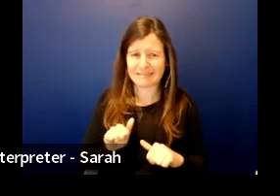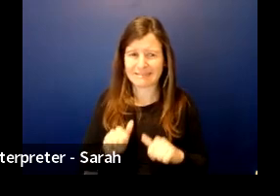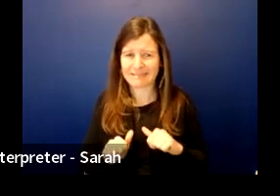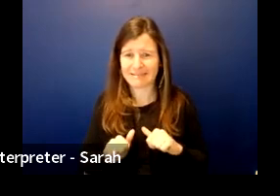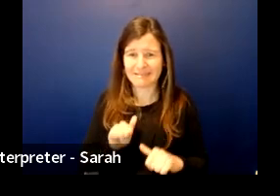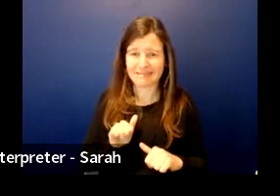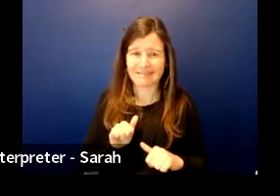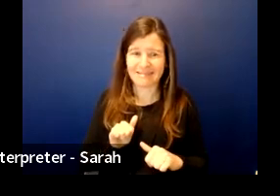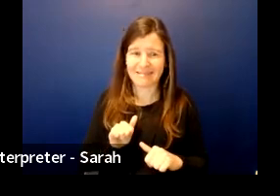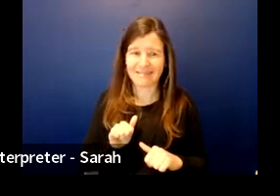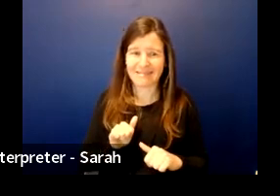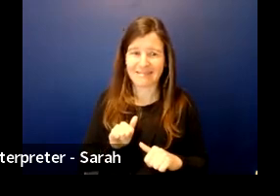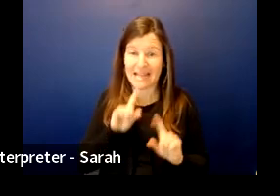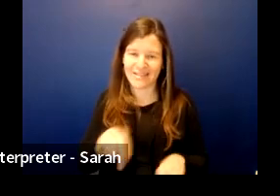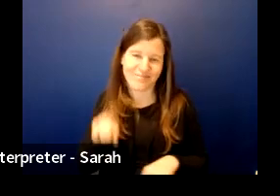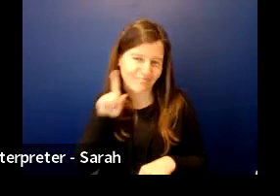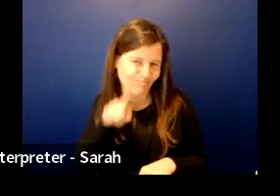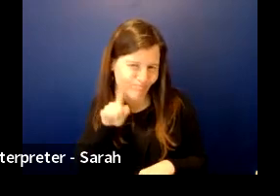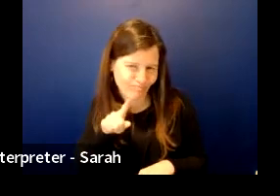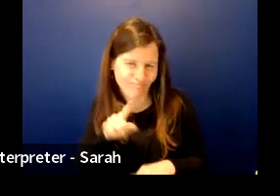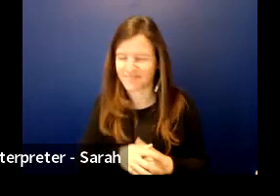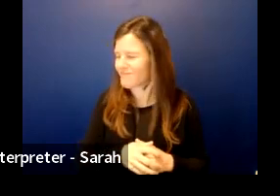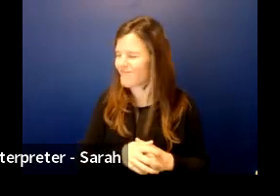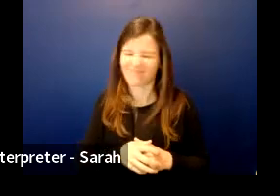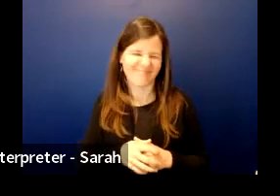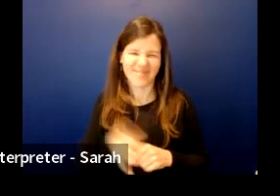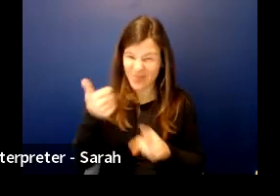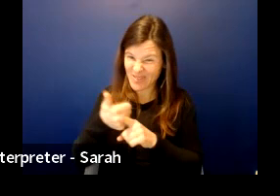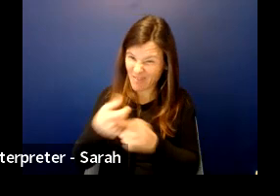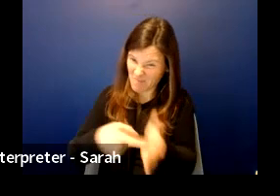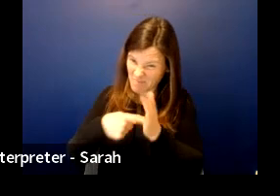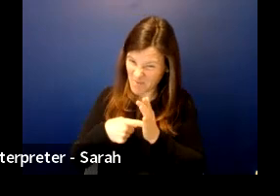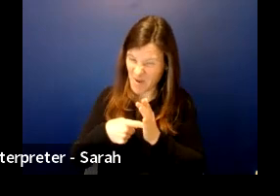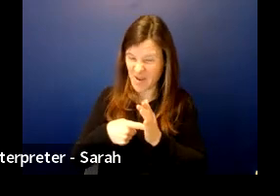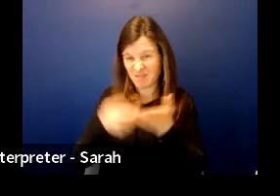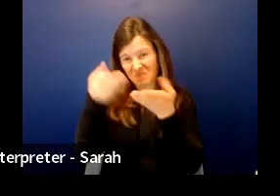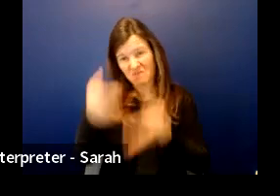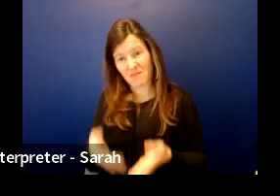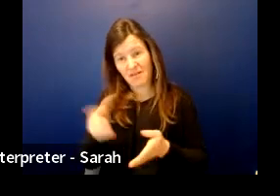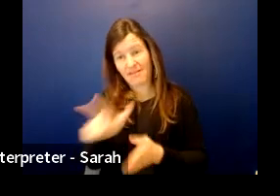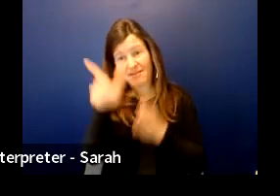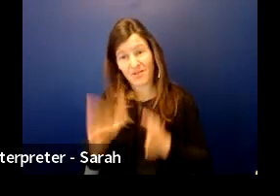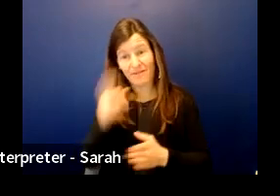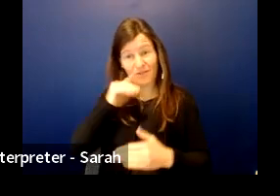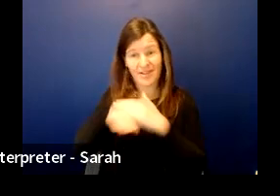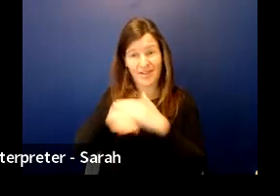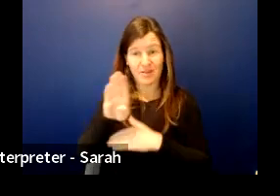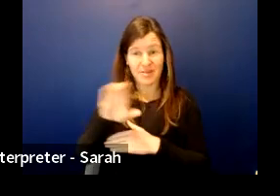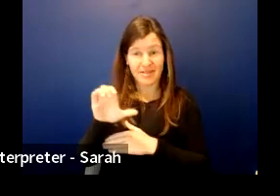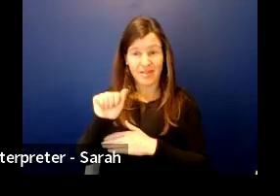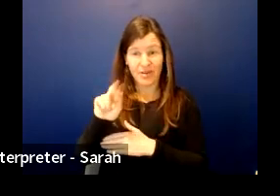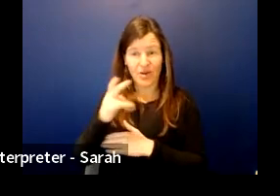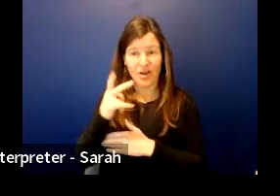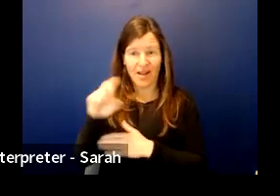The answer is false. You do not need to be a librarian to come to the BC Archives, but librarians are